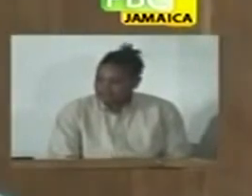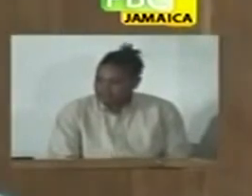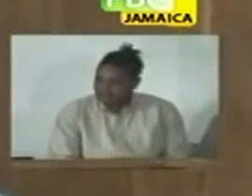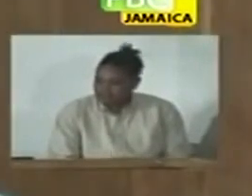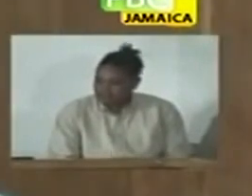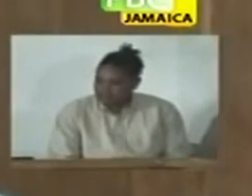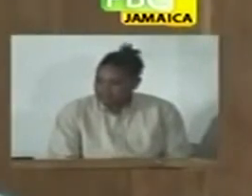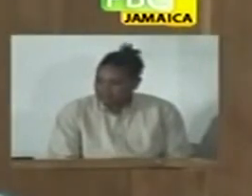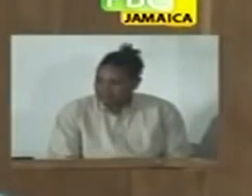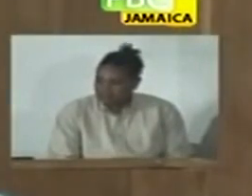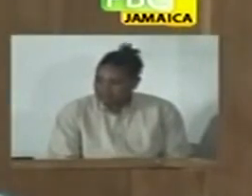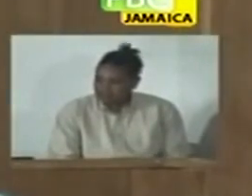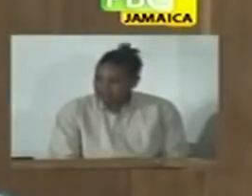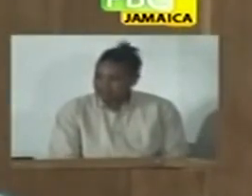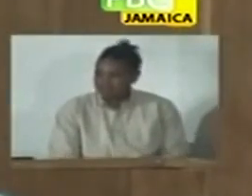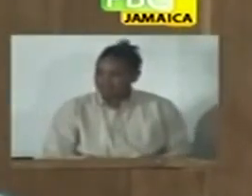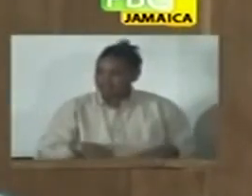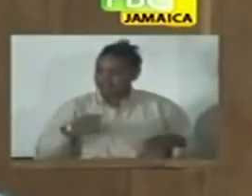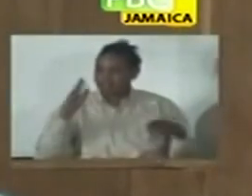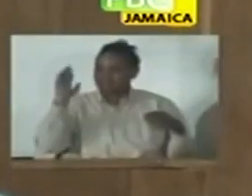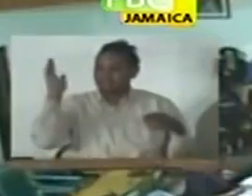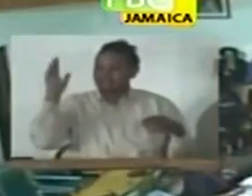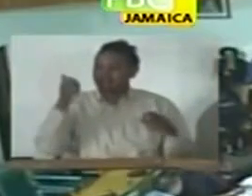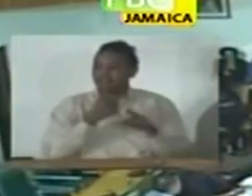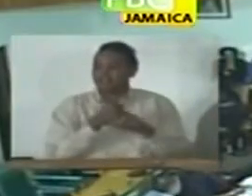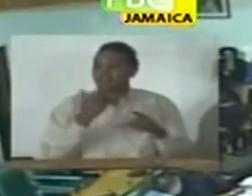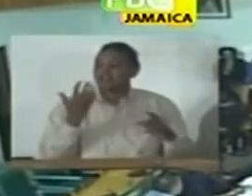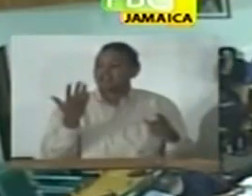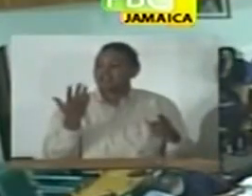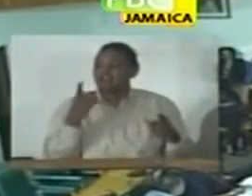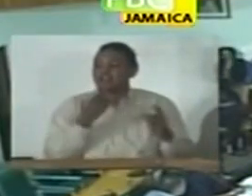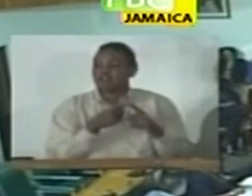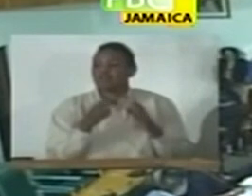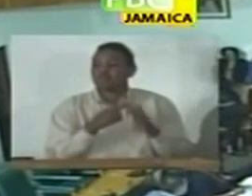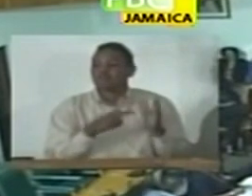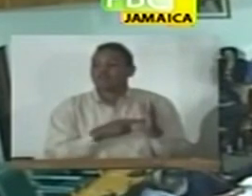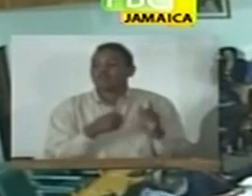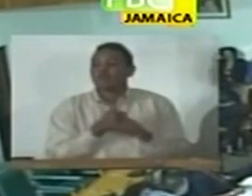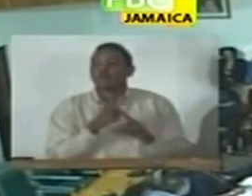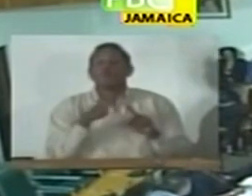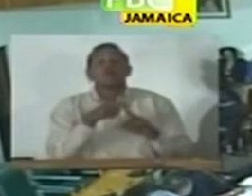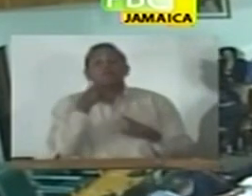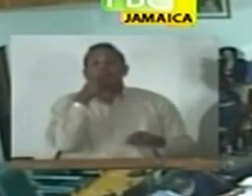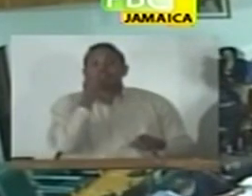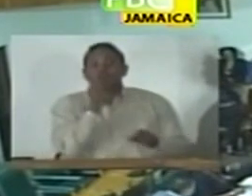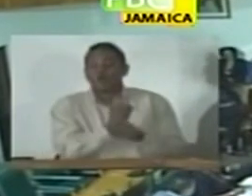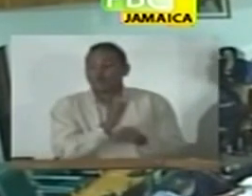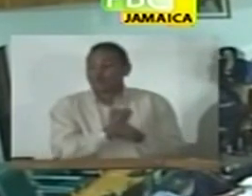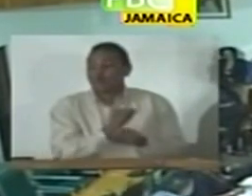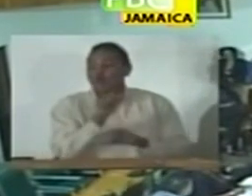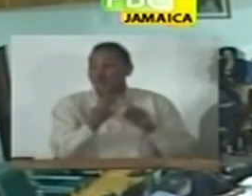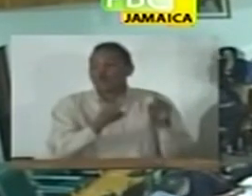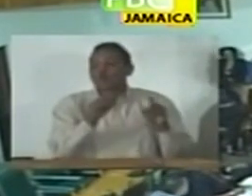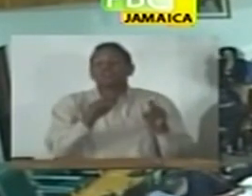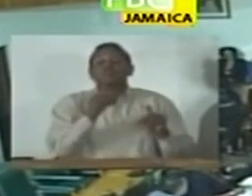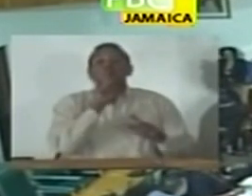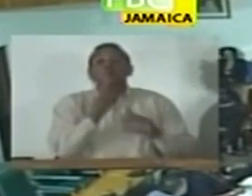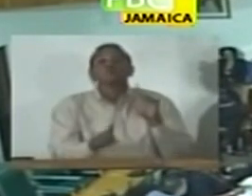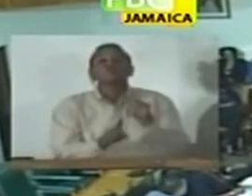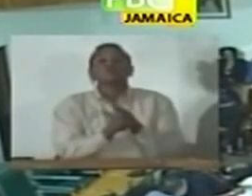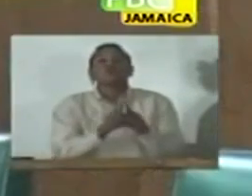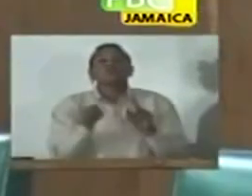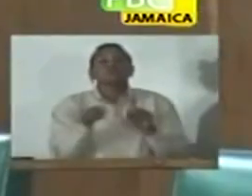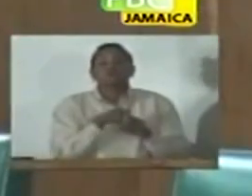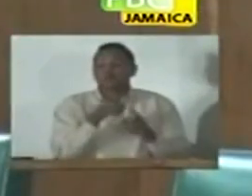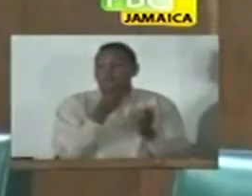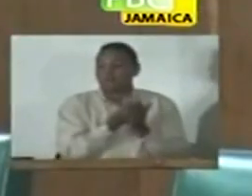I was trying to take a point of order when the microphone was giving trouble. A question was raised which could mislead the people of the country as to whether or not money